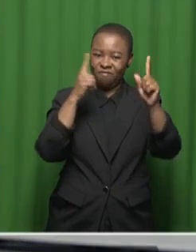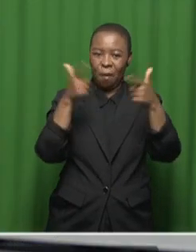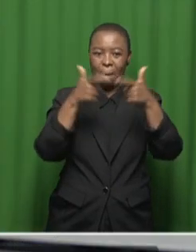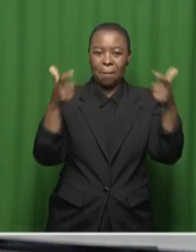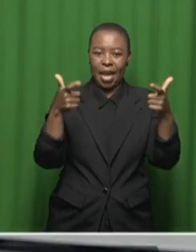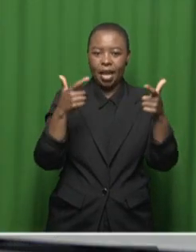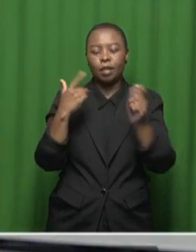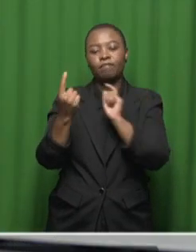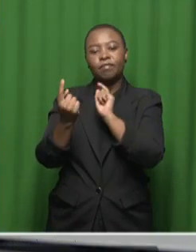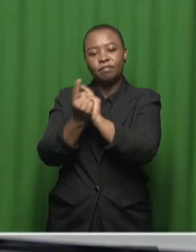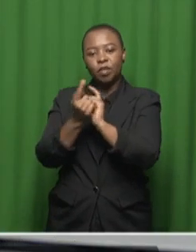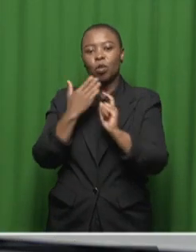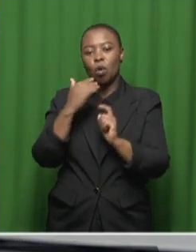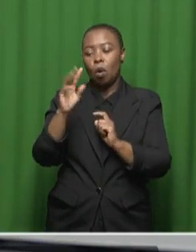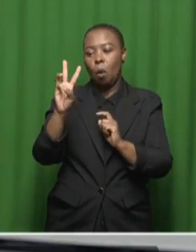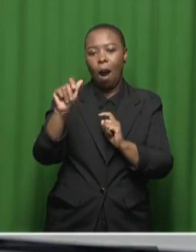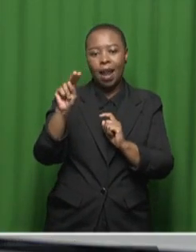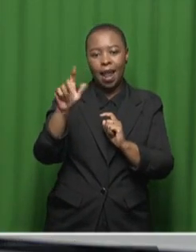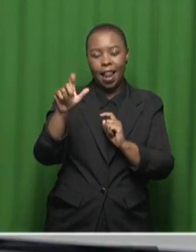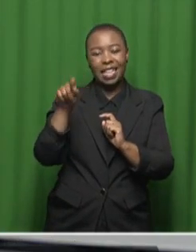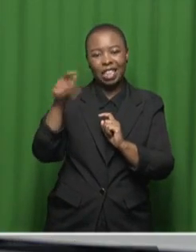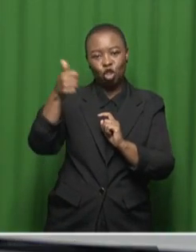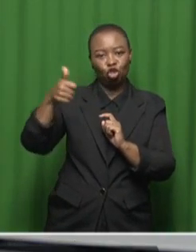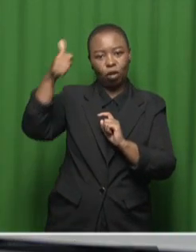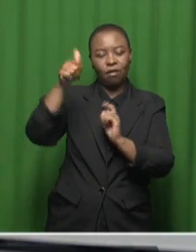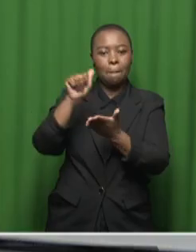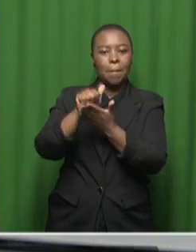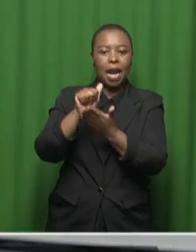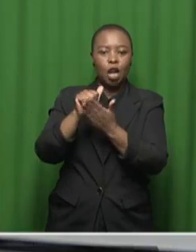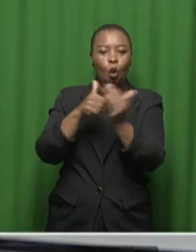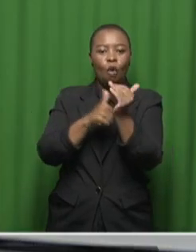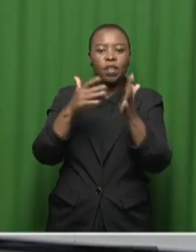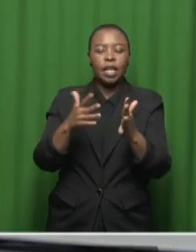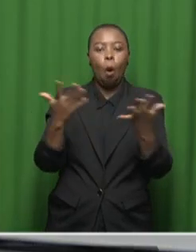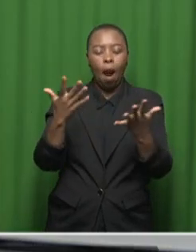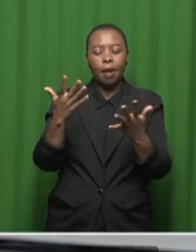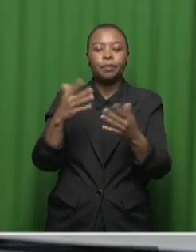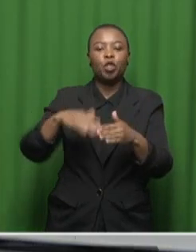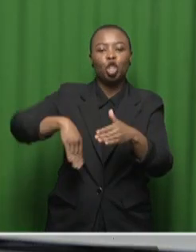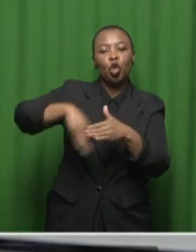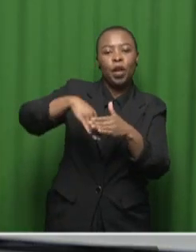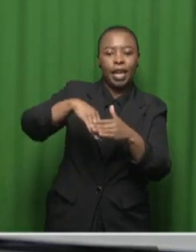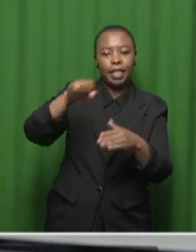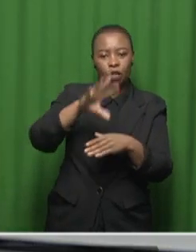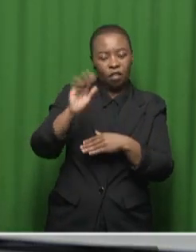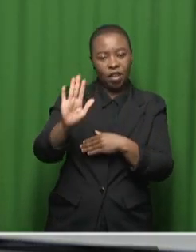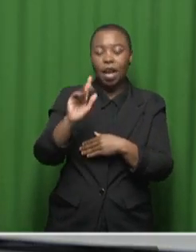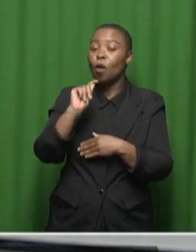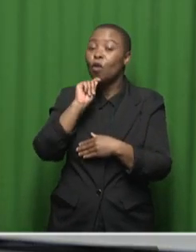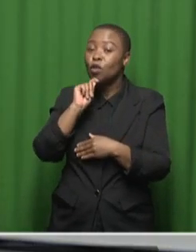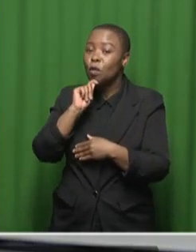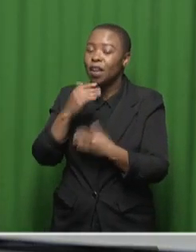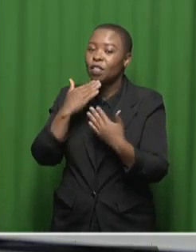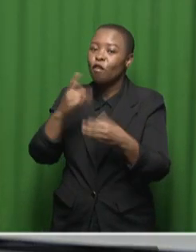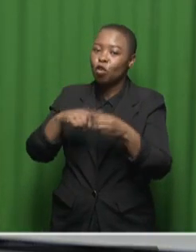roped in Wanele Mngomezulu, who is the Chief Marketing Officer out at Cricket South Africa. Wanele, good morning to you. Thank you so much for